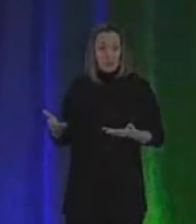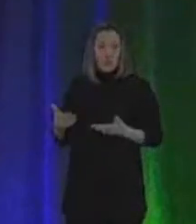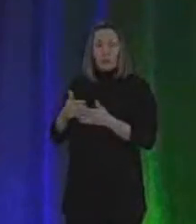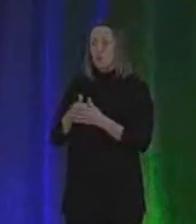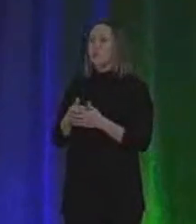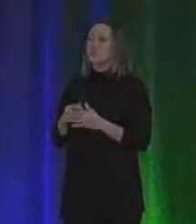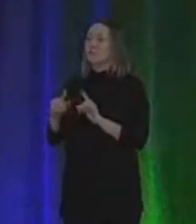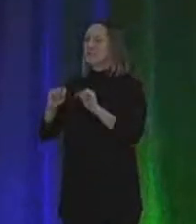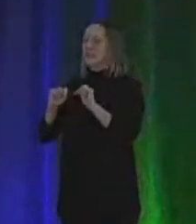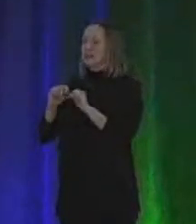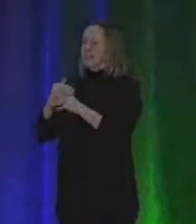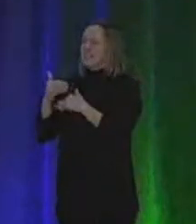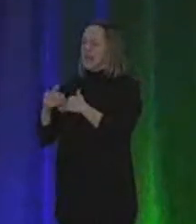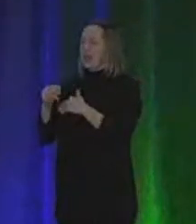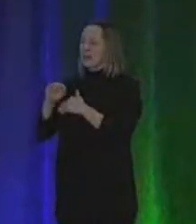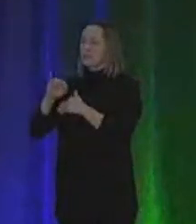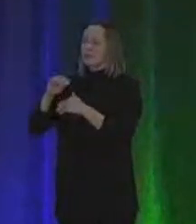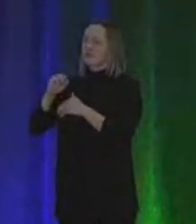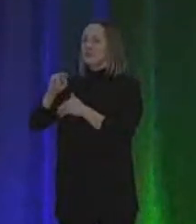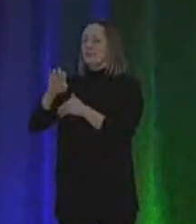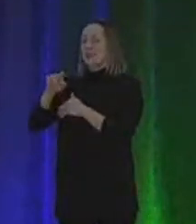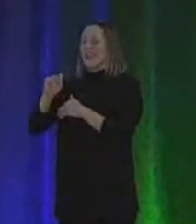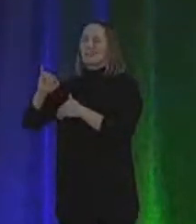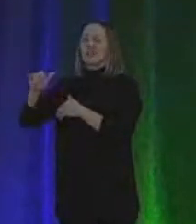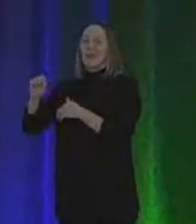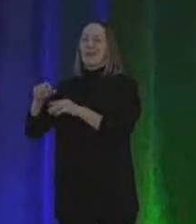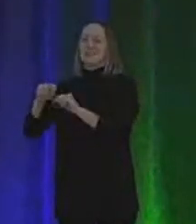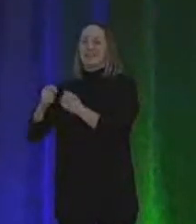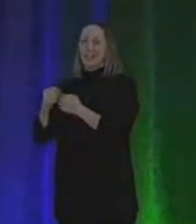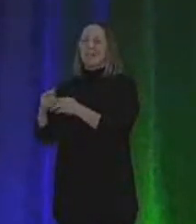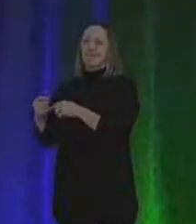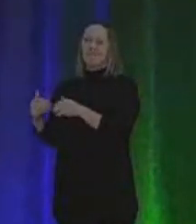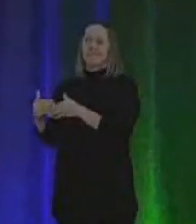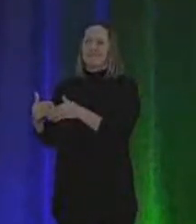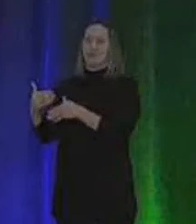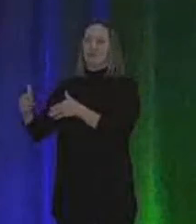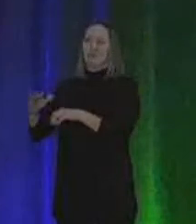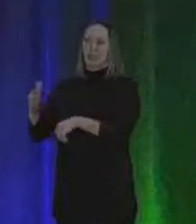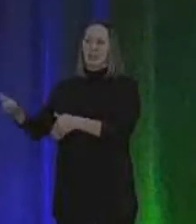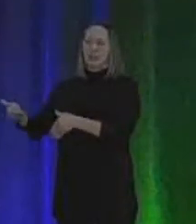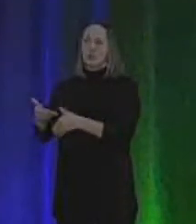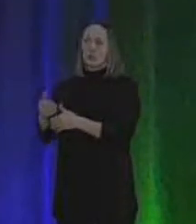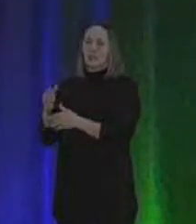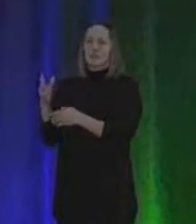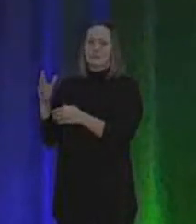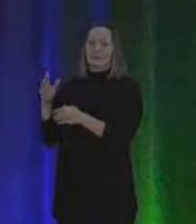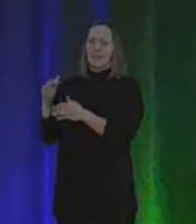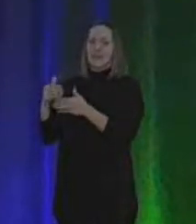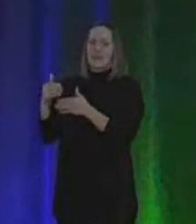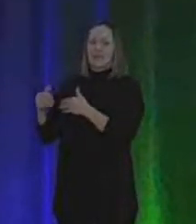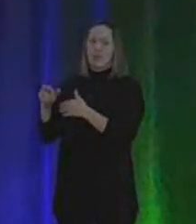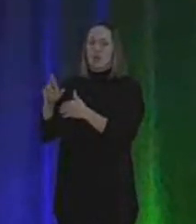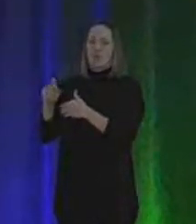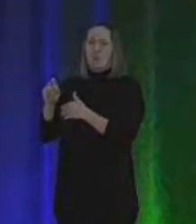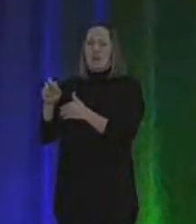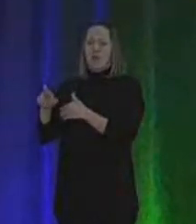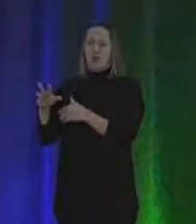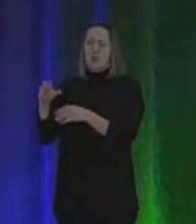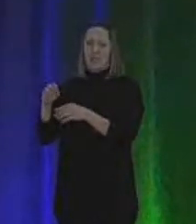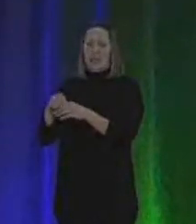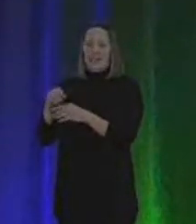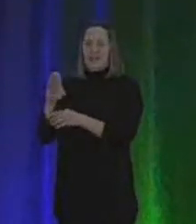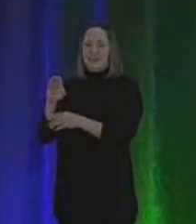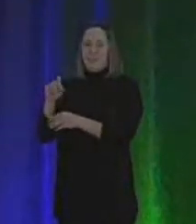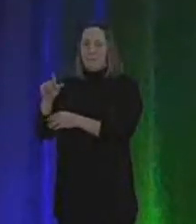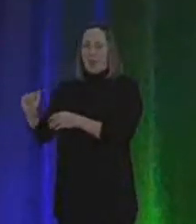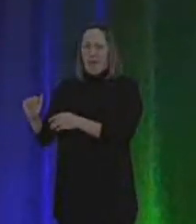last October with the new app directory, or app router, as we call it now, in beta. And this is really our take on aligning